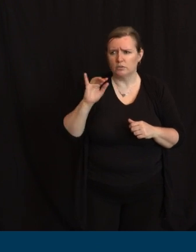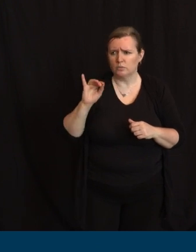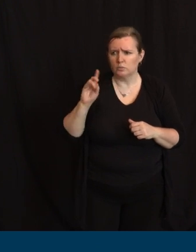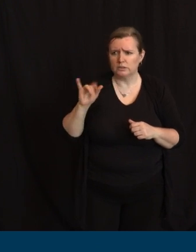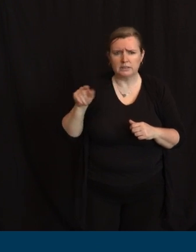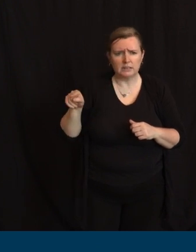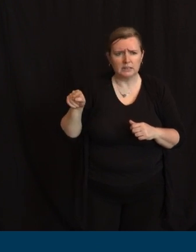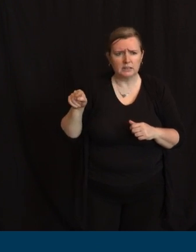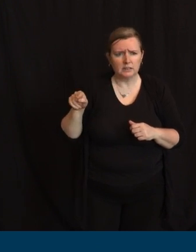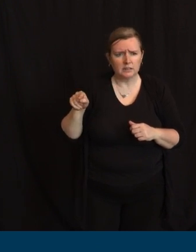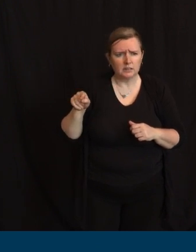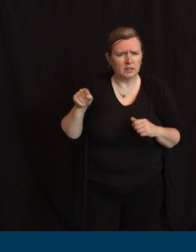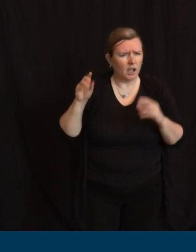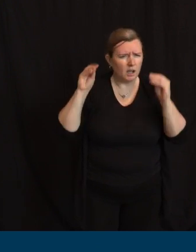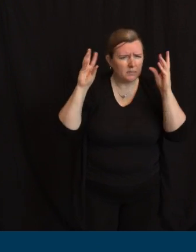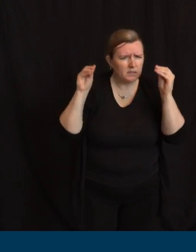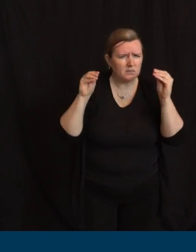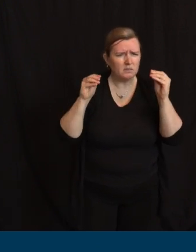that.